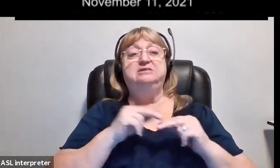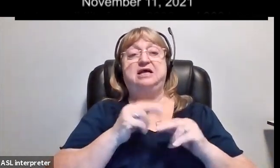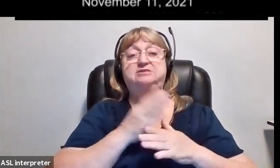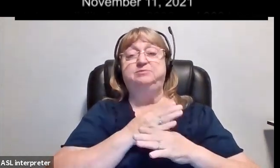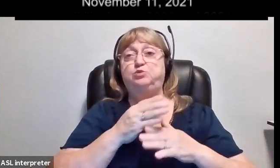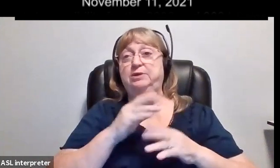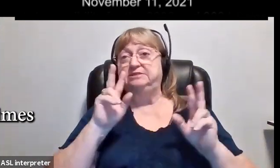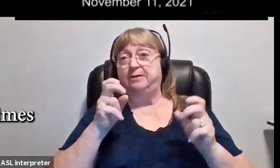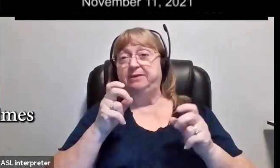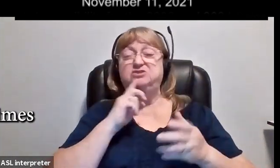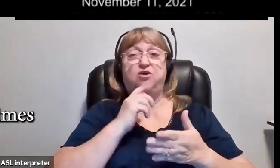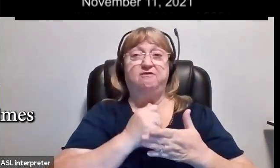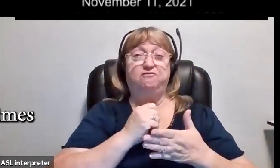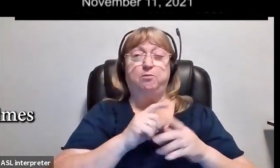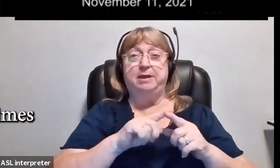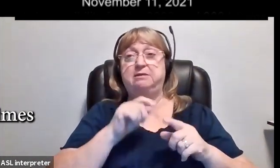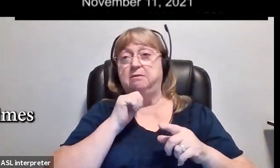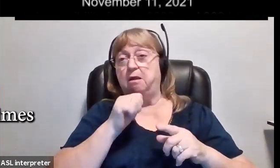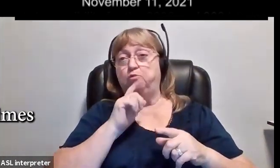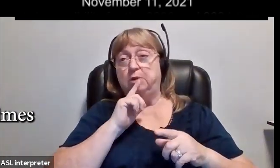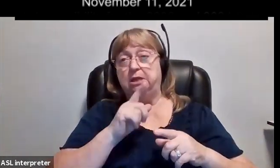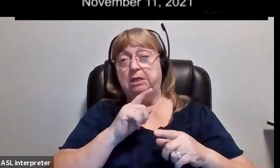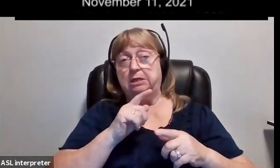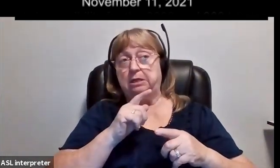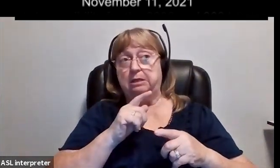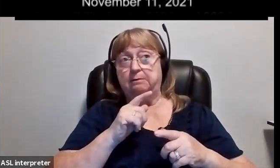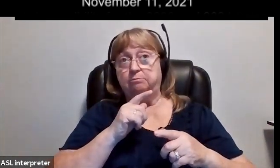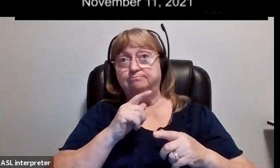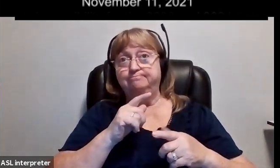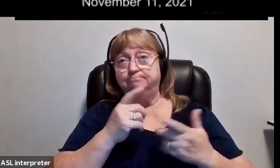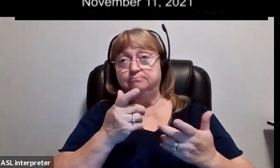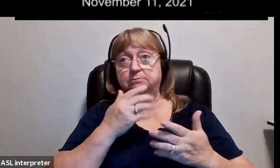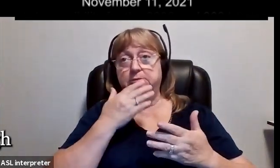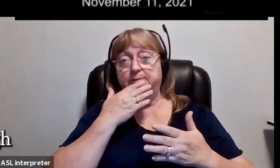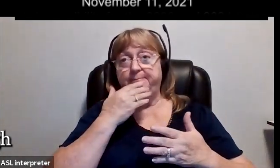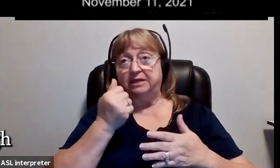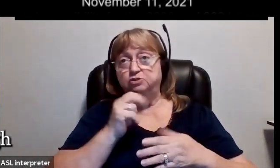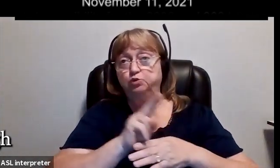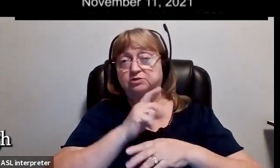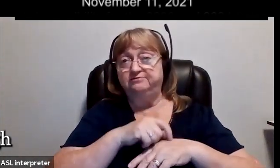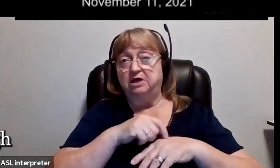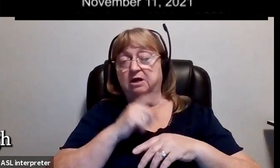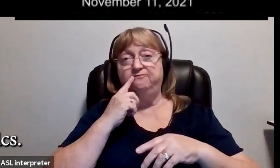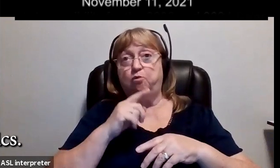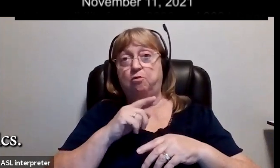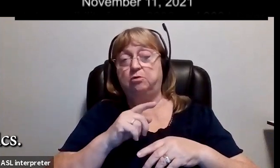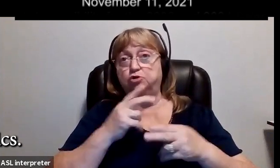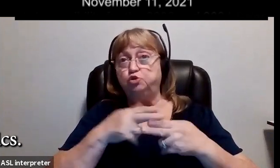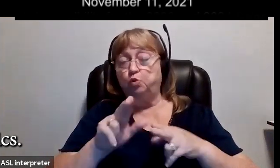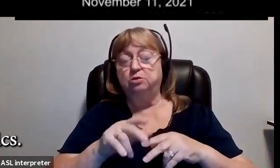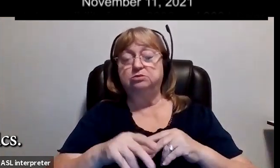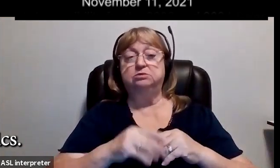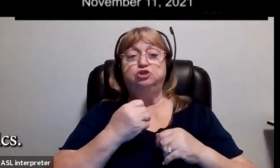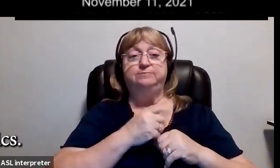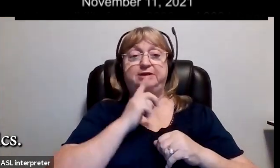not always practical when you have short presentation times at AASs. So use your best judgment. What are you trying to get through? But make sure